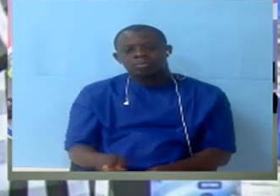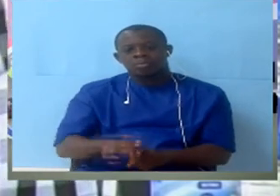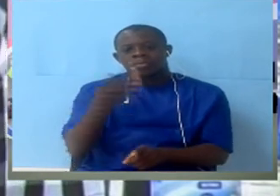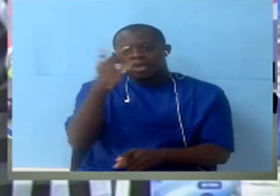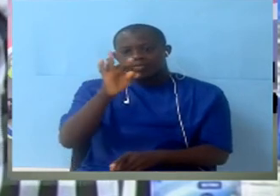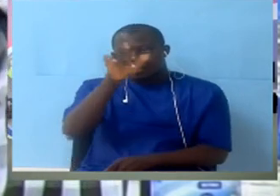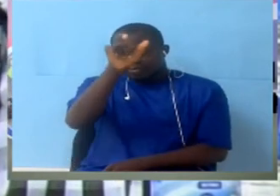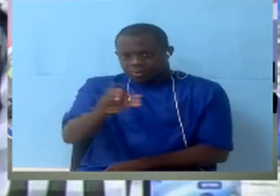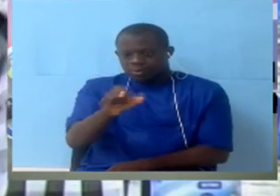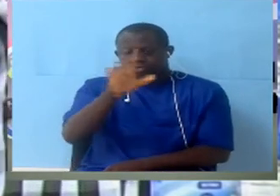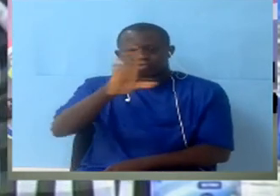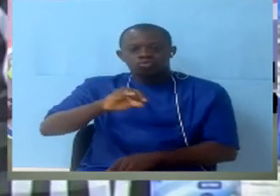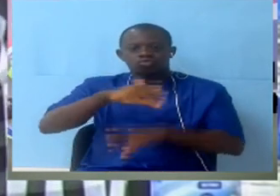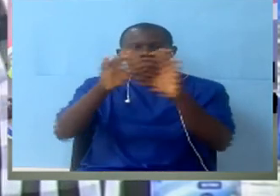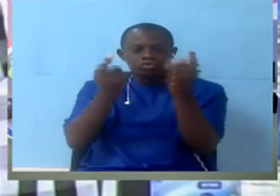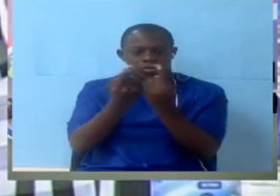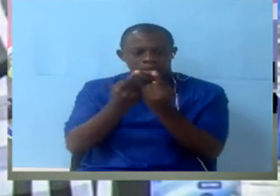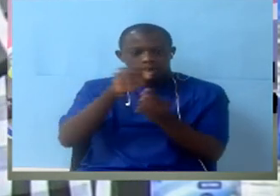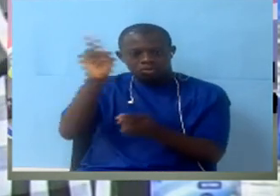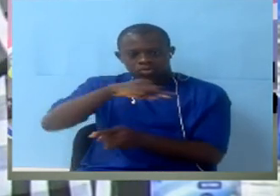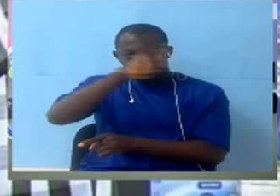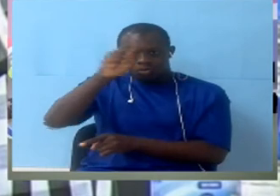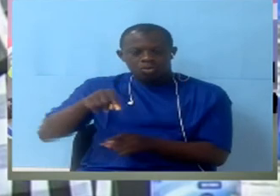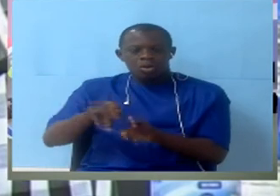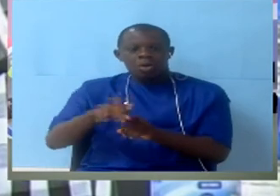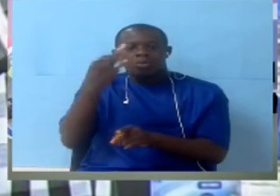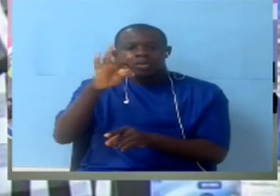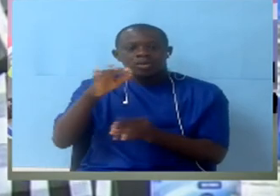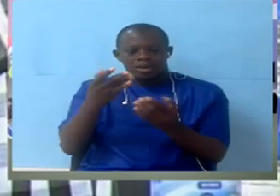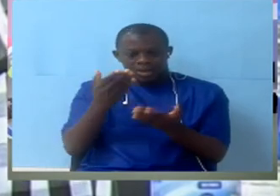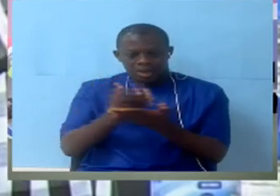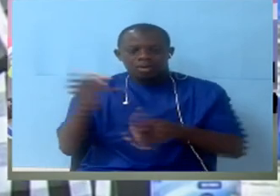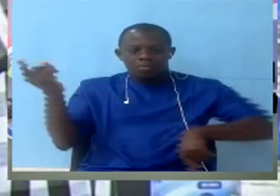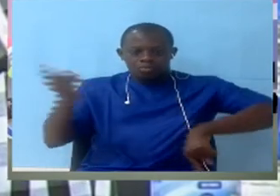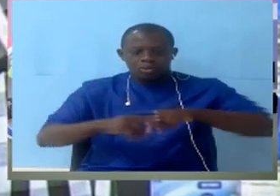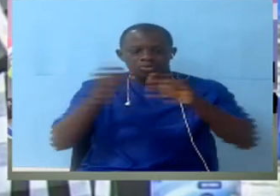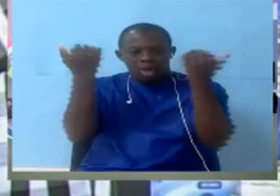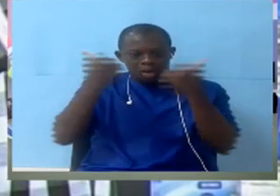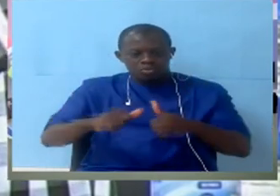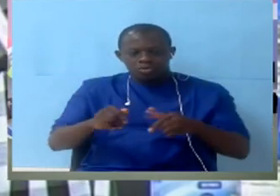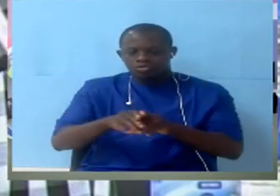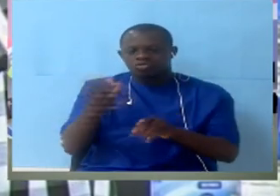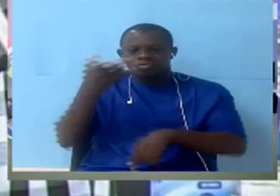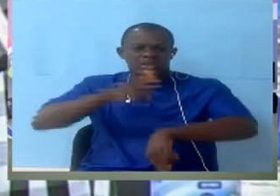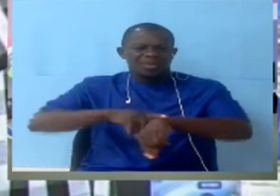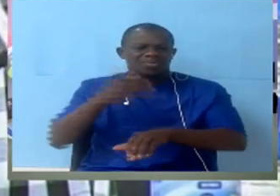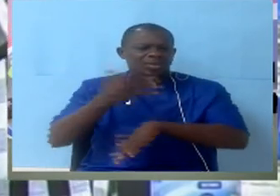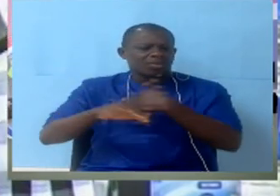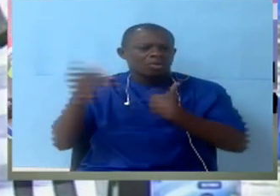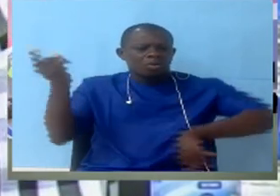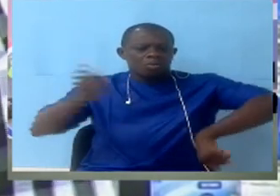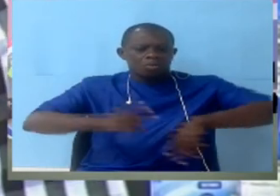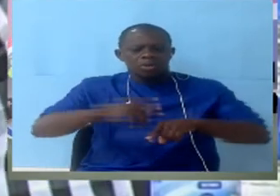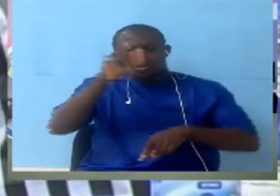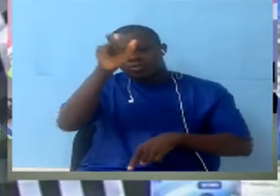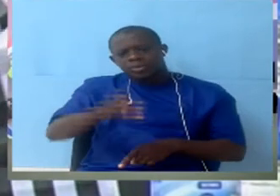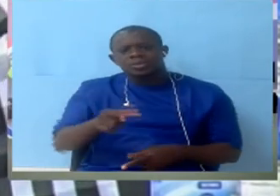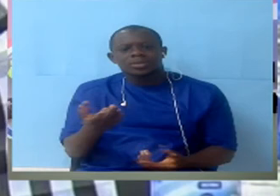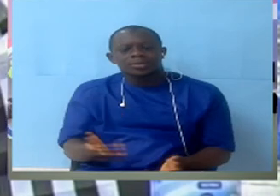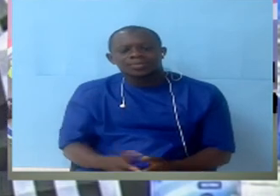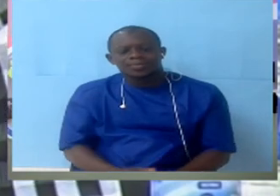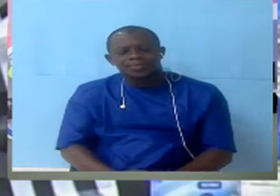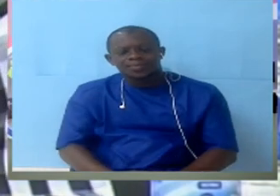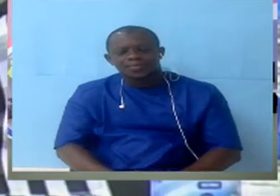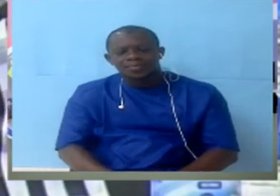If somebody does something wrong, which carries a punishment, sometimes that person is not punished. You